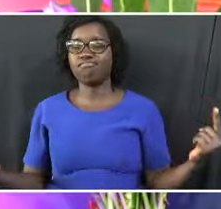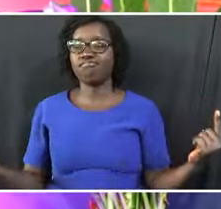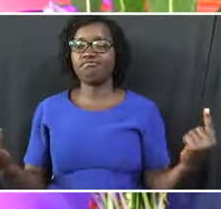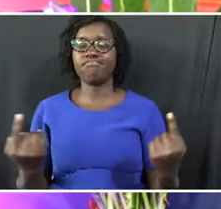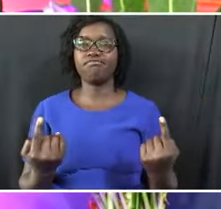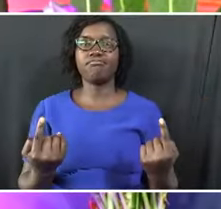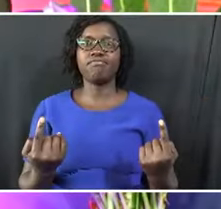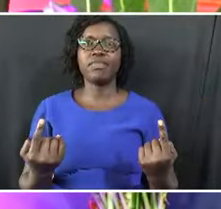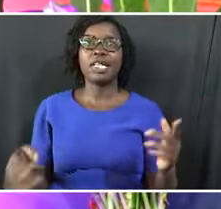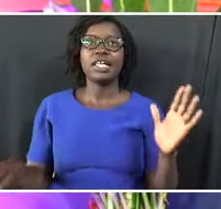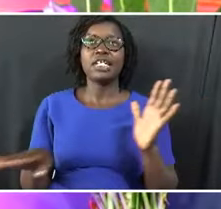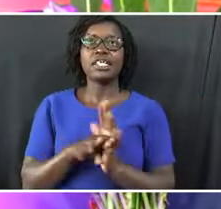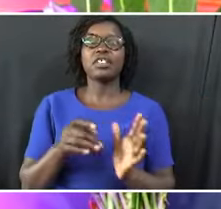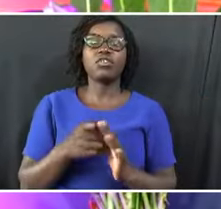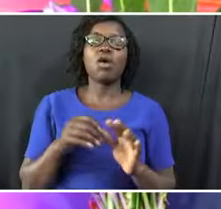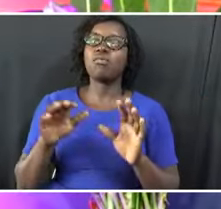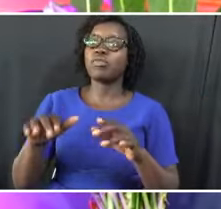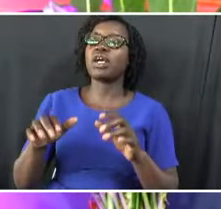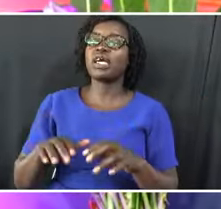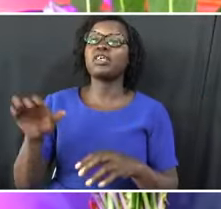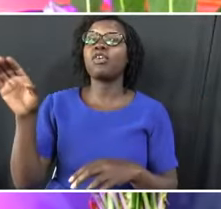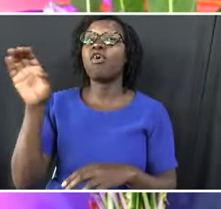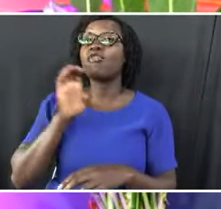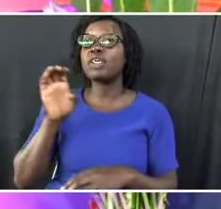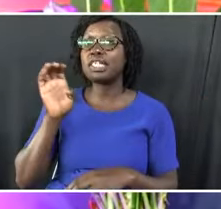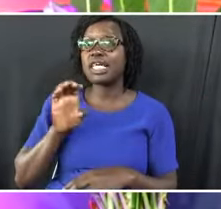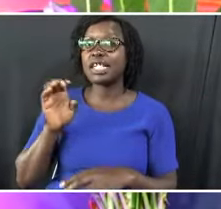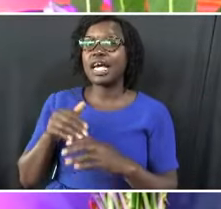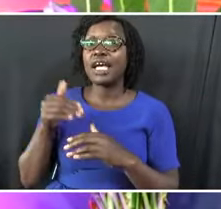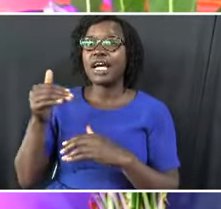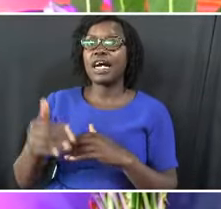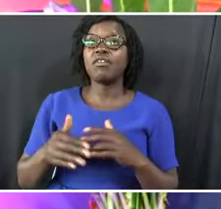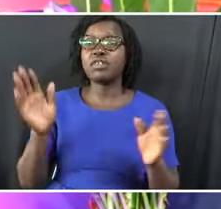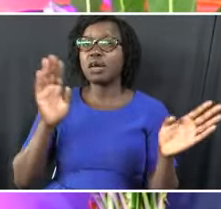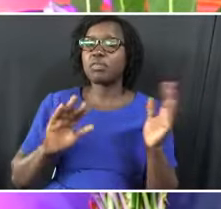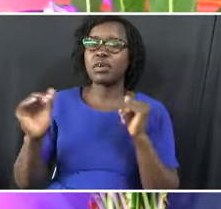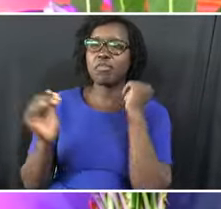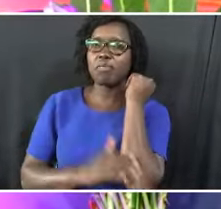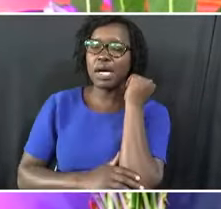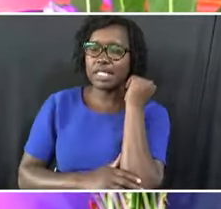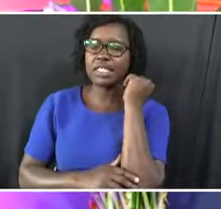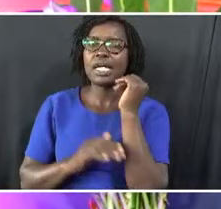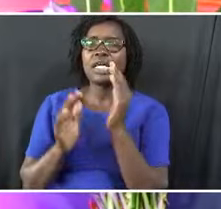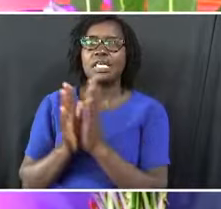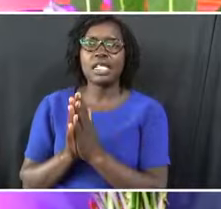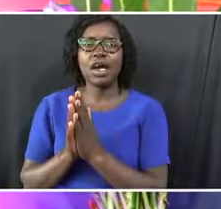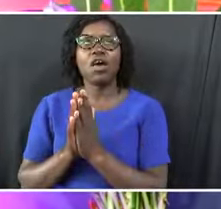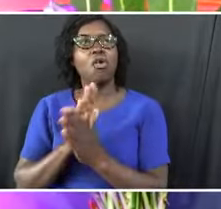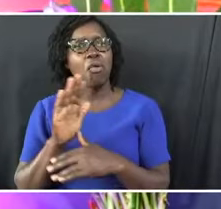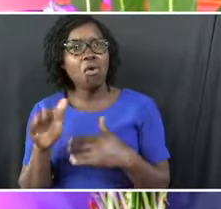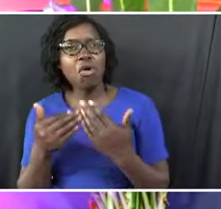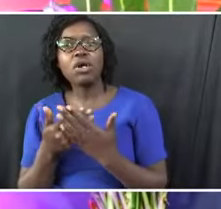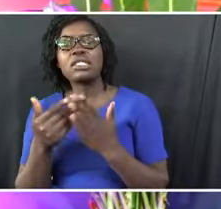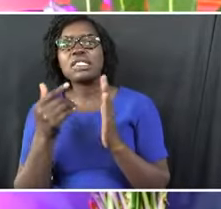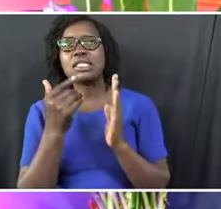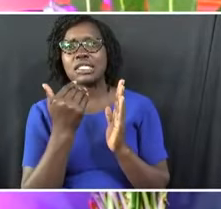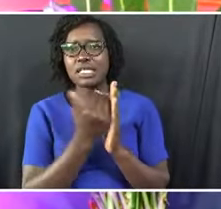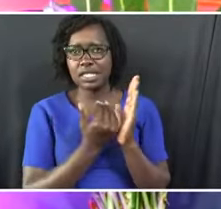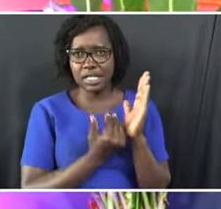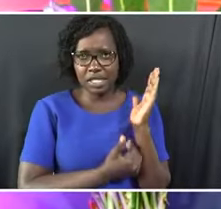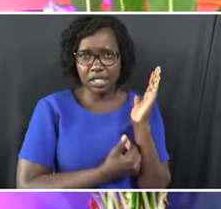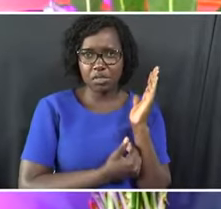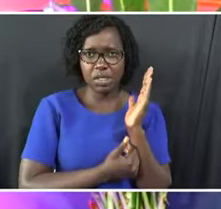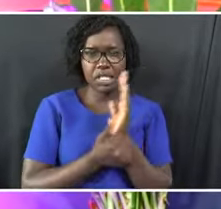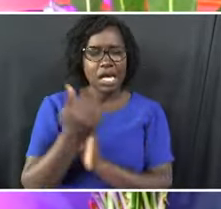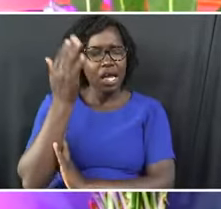chased away from the Garden of Eden after they misbehaved. Having all these statements at the back of our